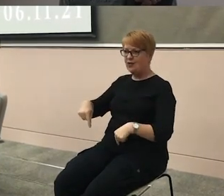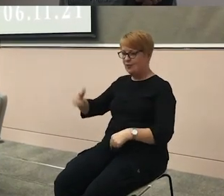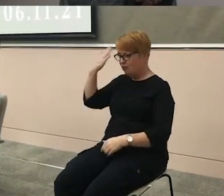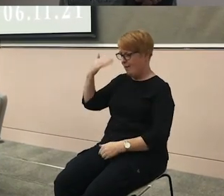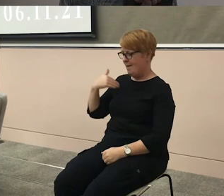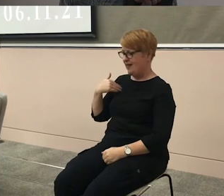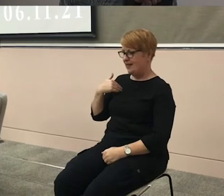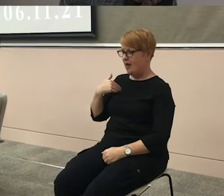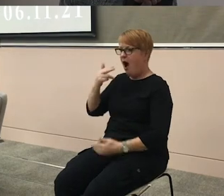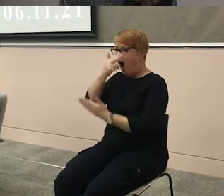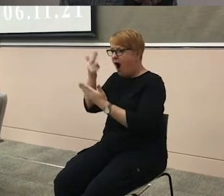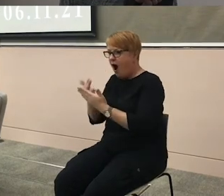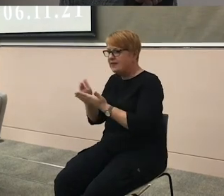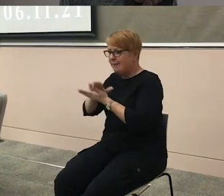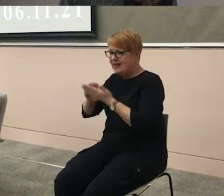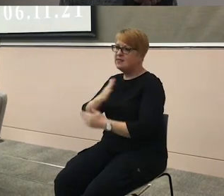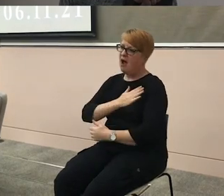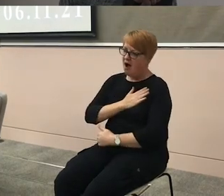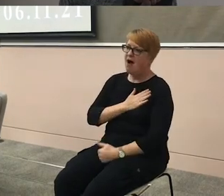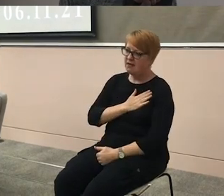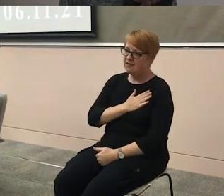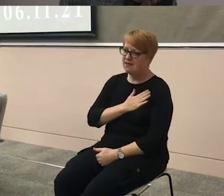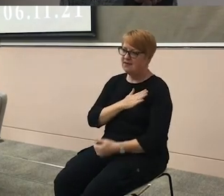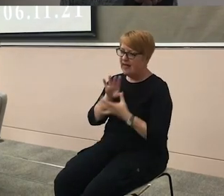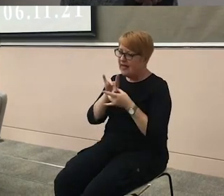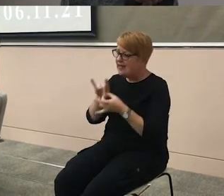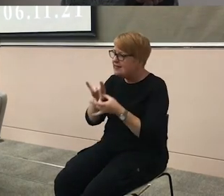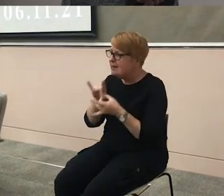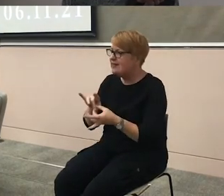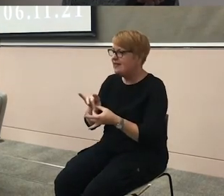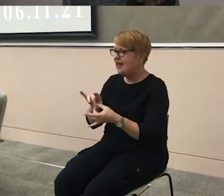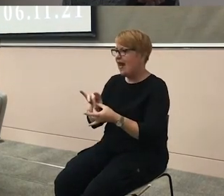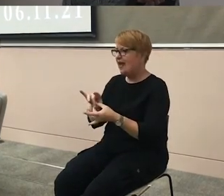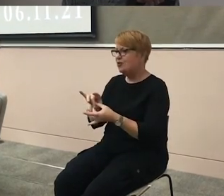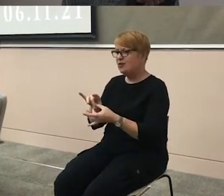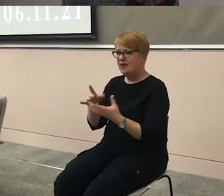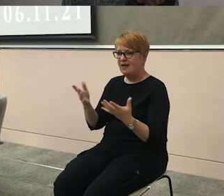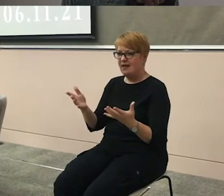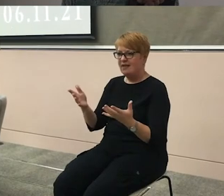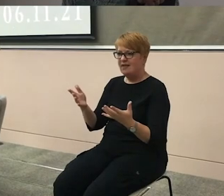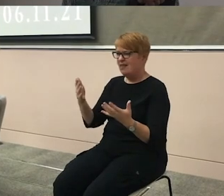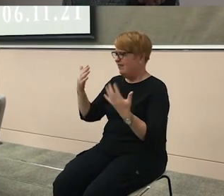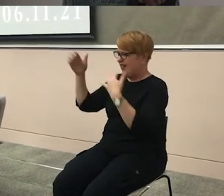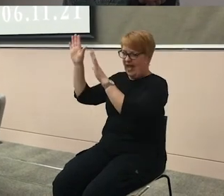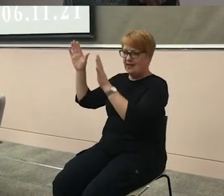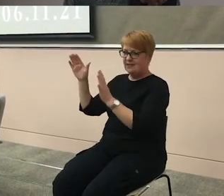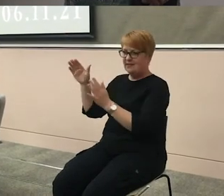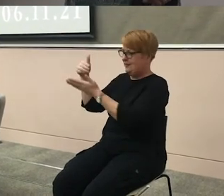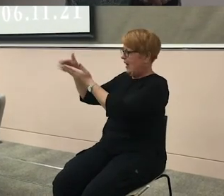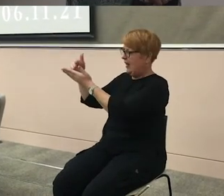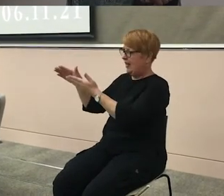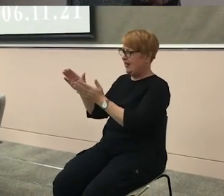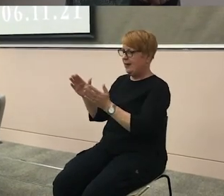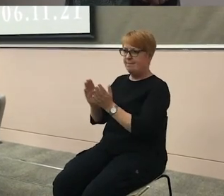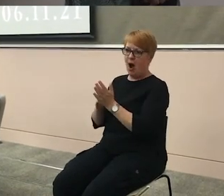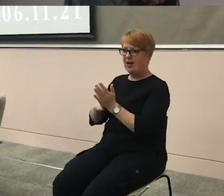heart and it's intimacy and it's connection away from this, you know, market is selling, you know,